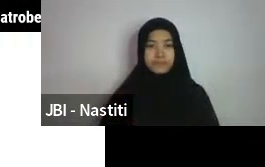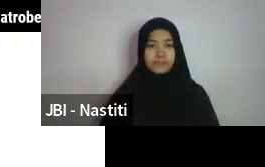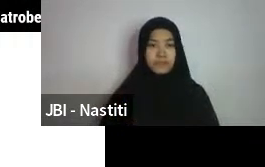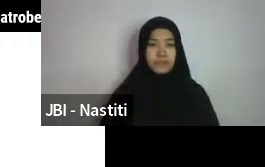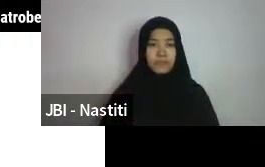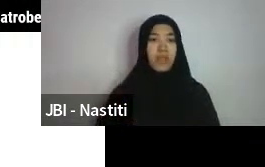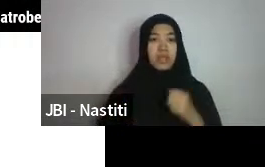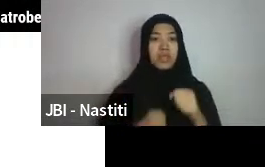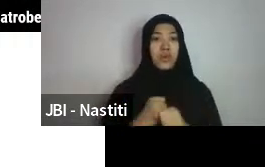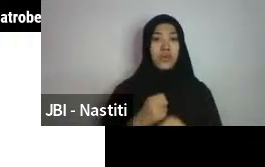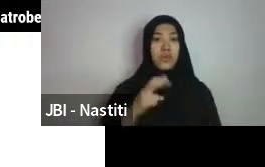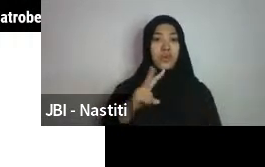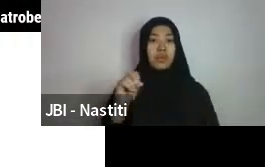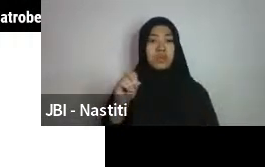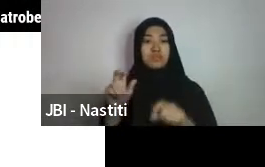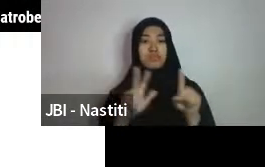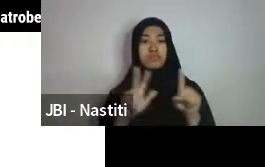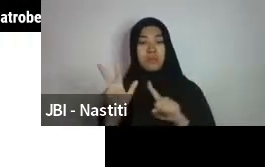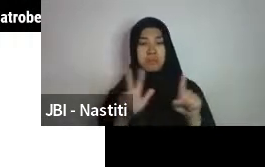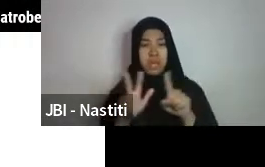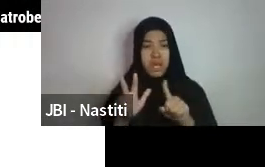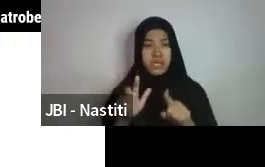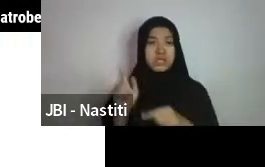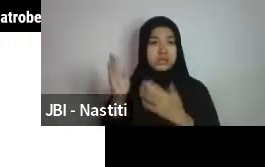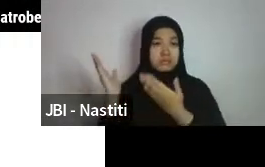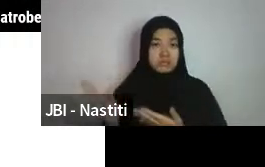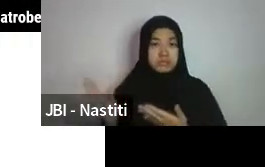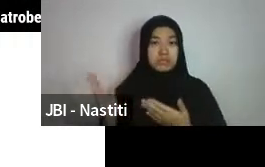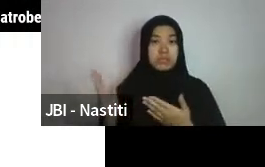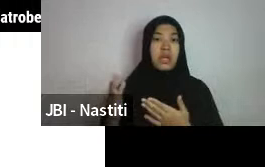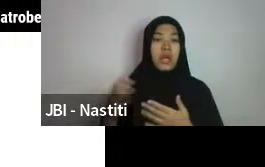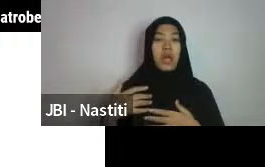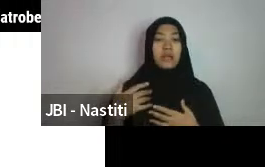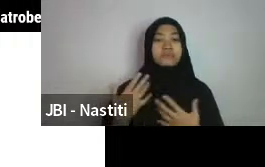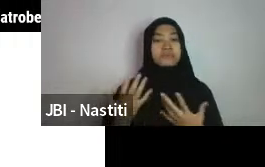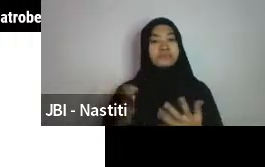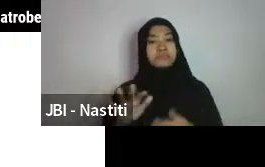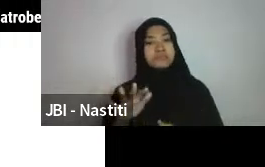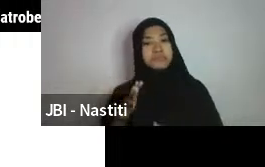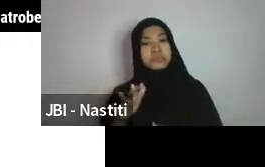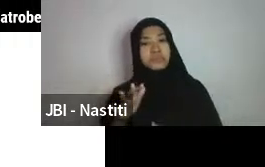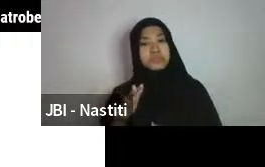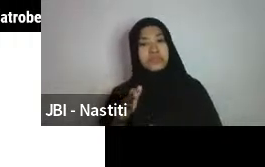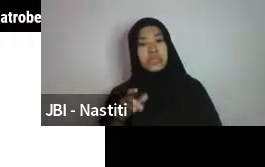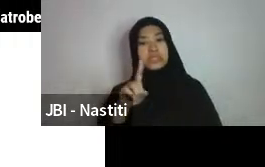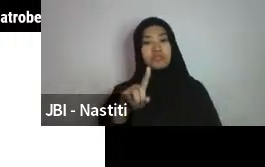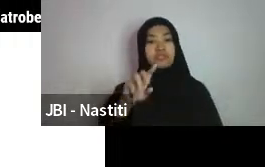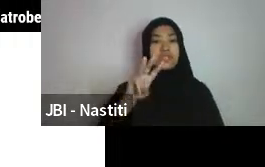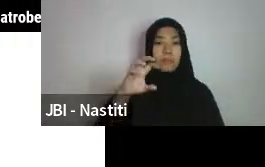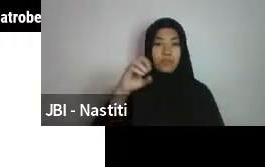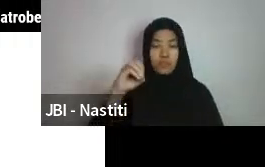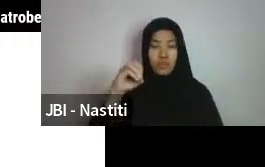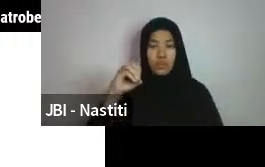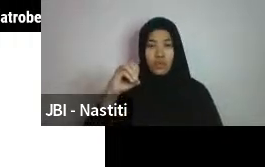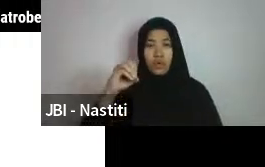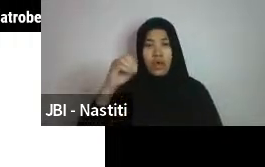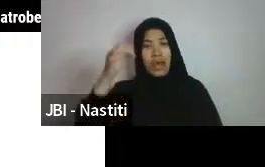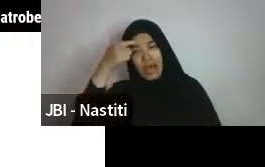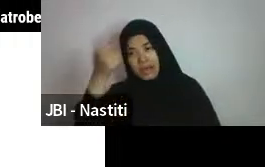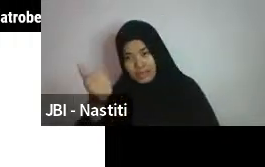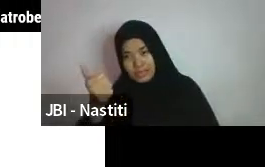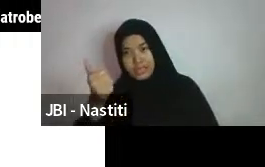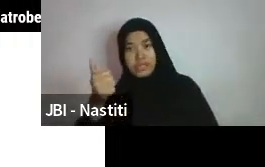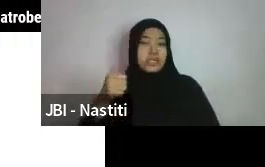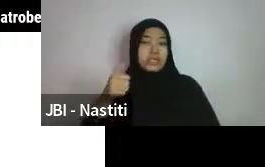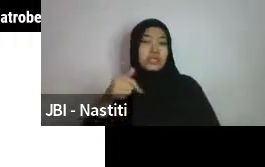approximately 130 experts came together to reflect on and discuss the mental health needs of people with